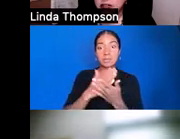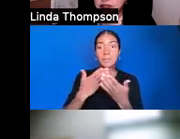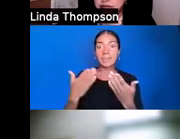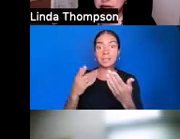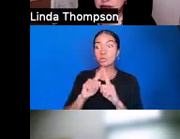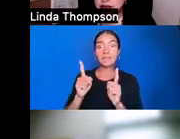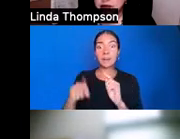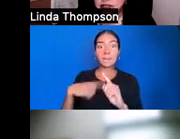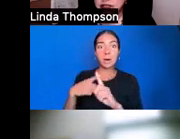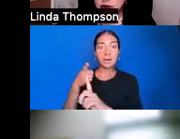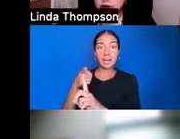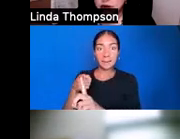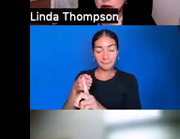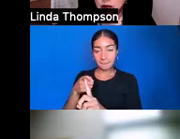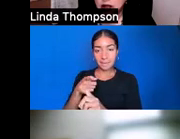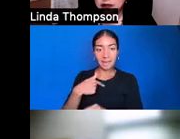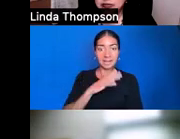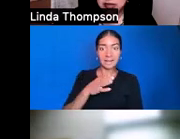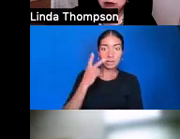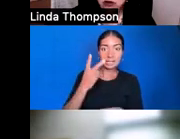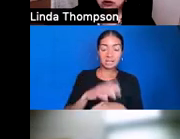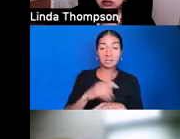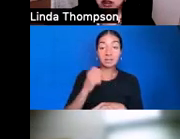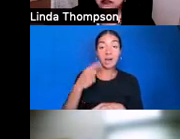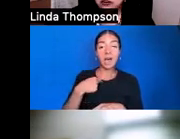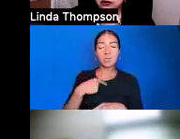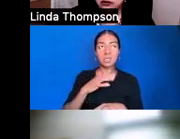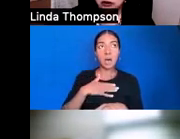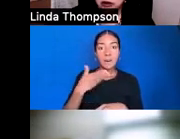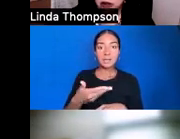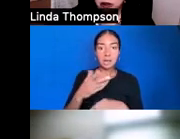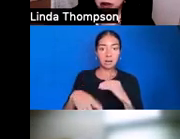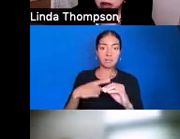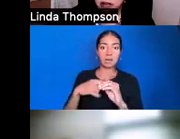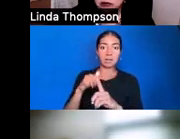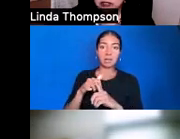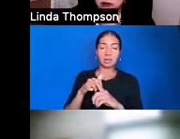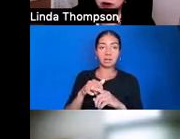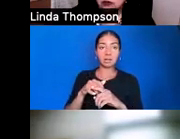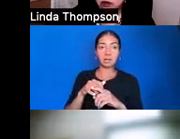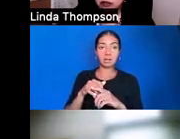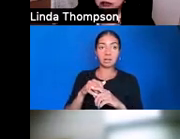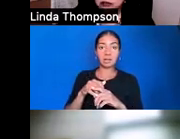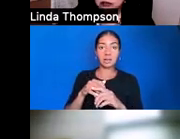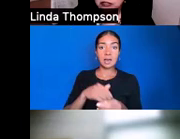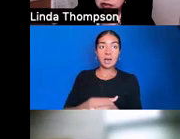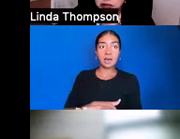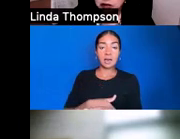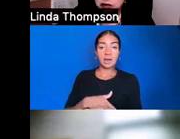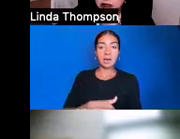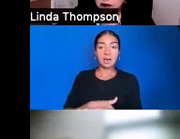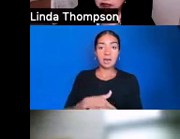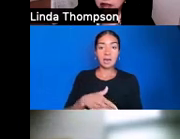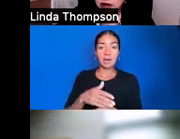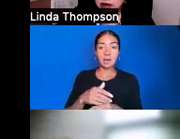I've ever seen. And I was so upset about it after I was around for a little tiny